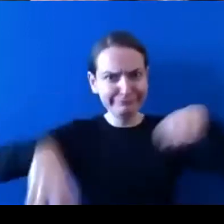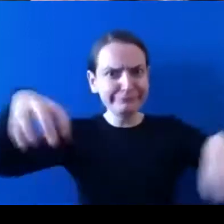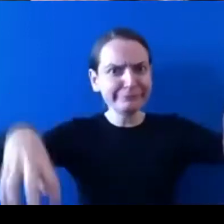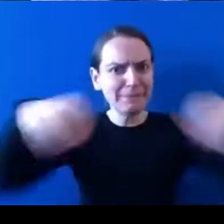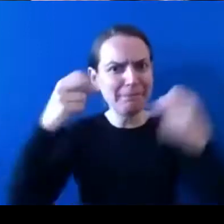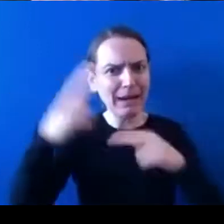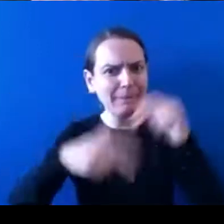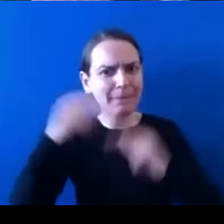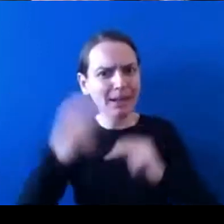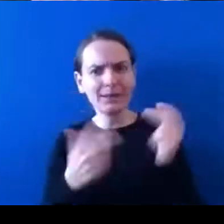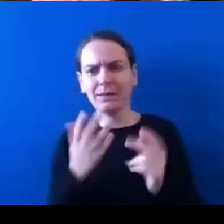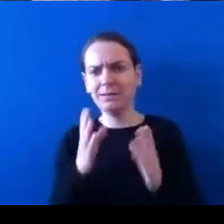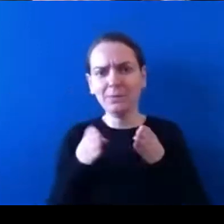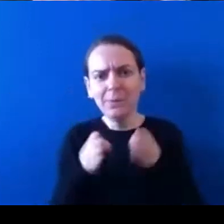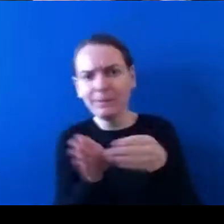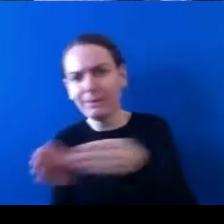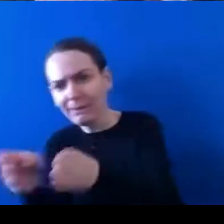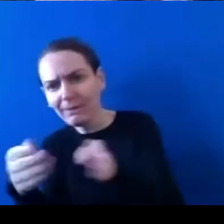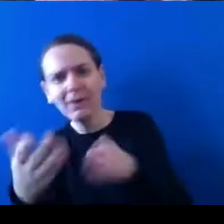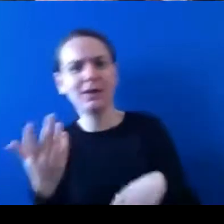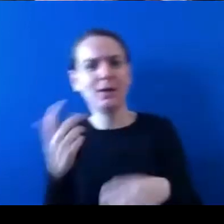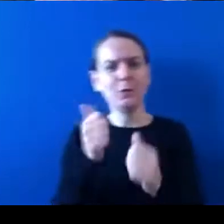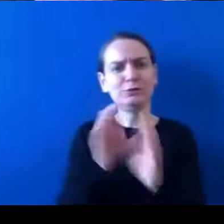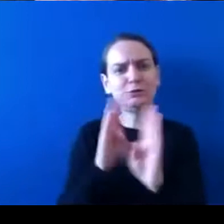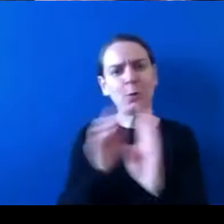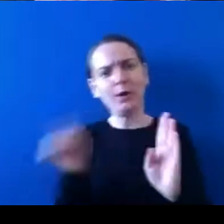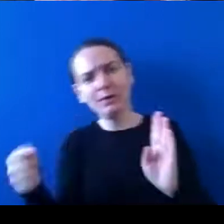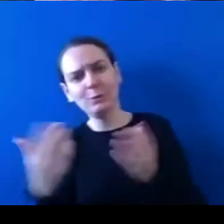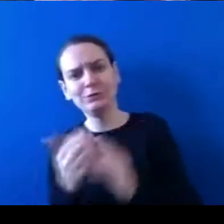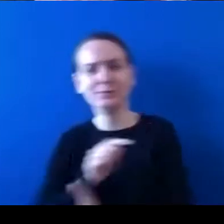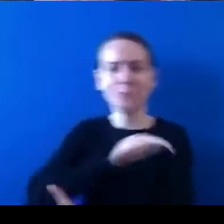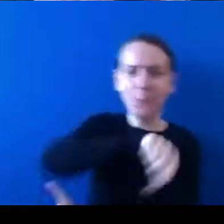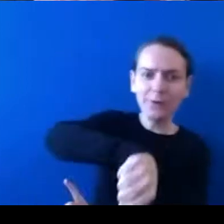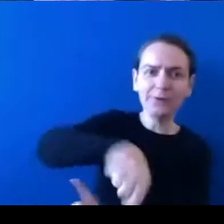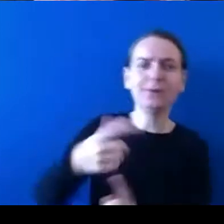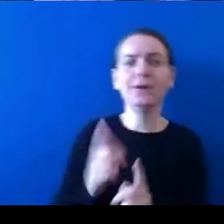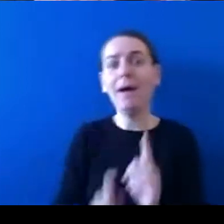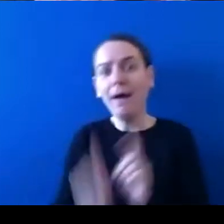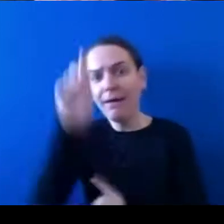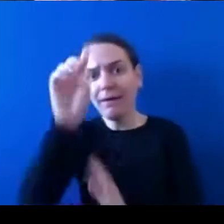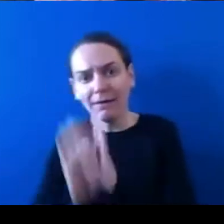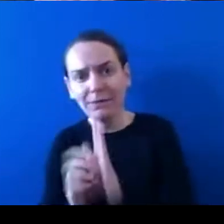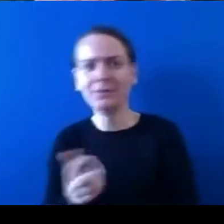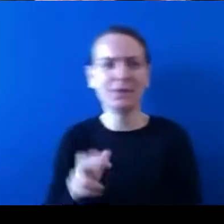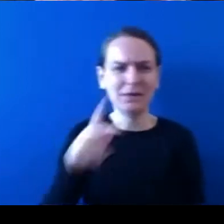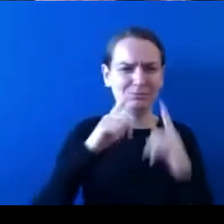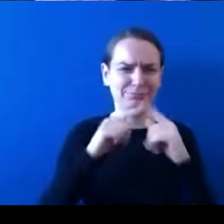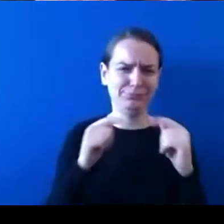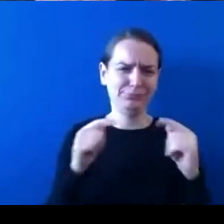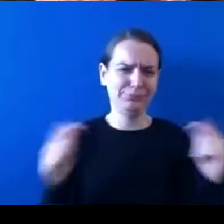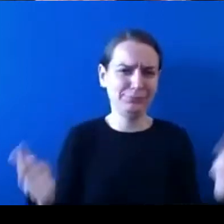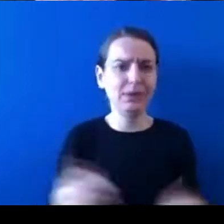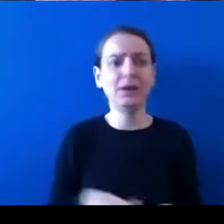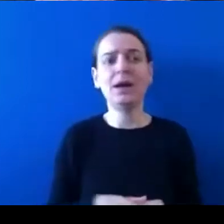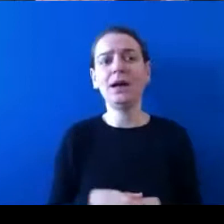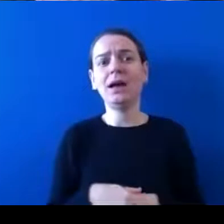are a lot of these signals on college campuses. If you don't know what one is, you need to learn what